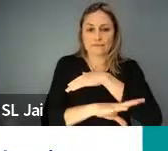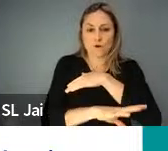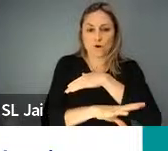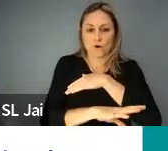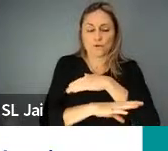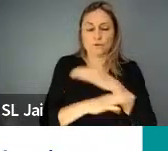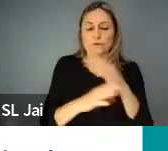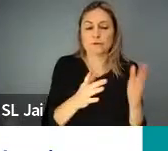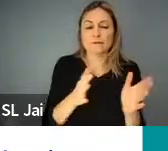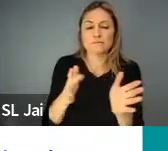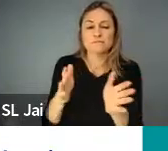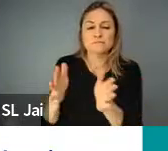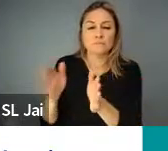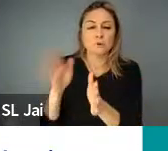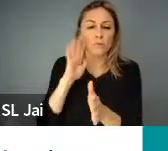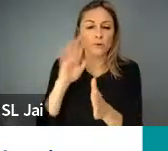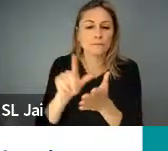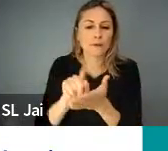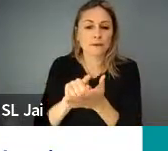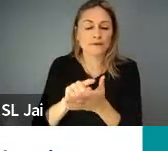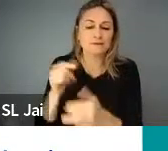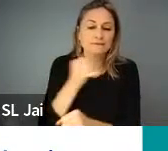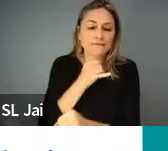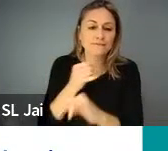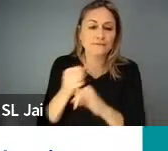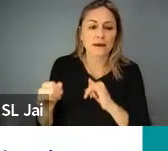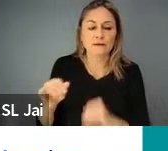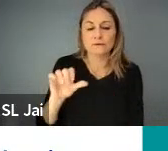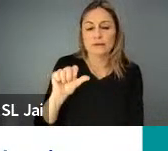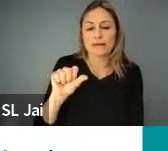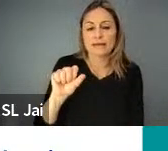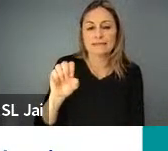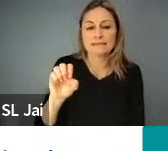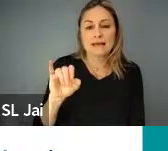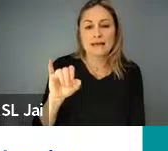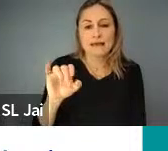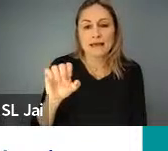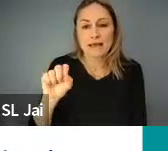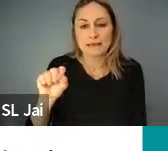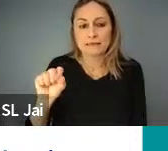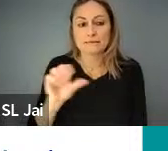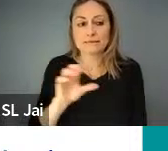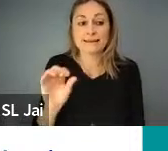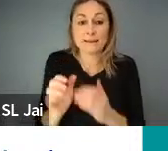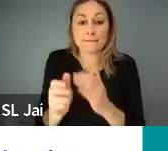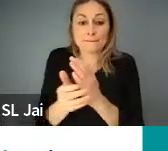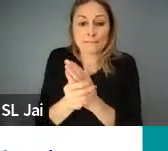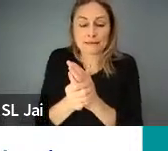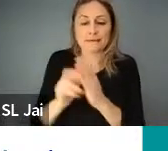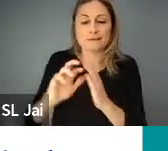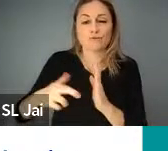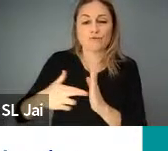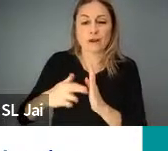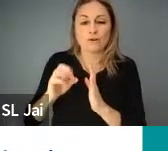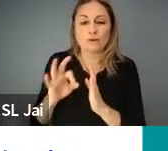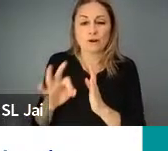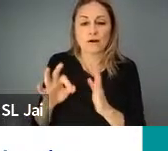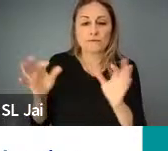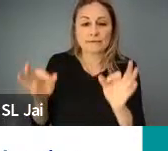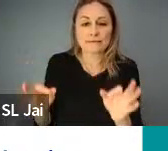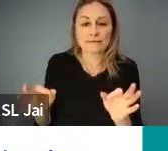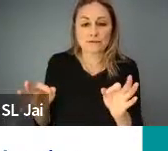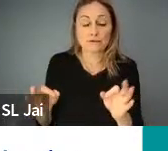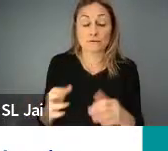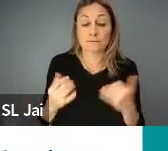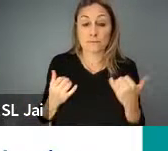And ultimately, we'll be publishing a final SEIS as well as an amended record of decision. But where we are right